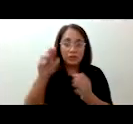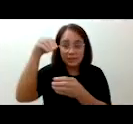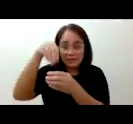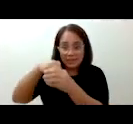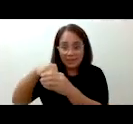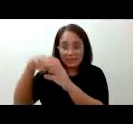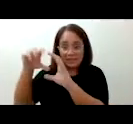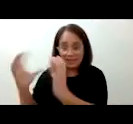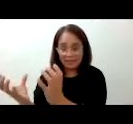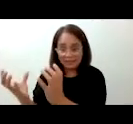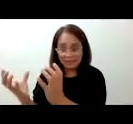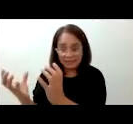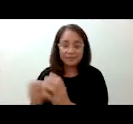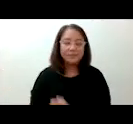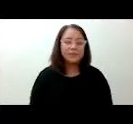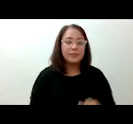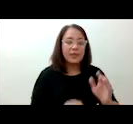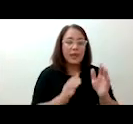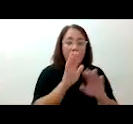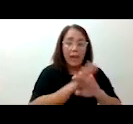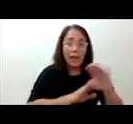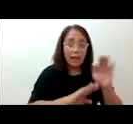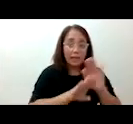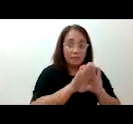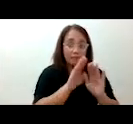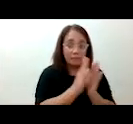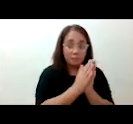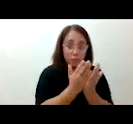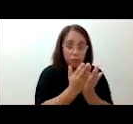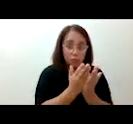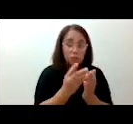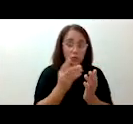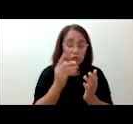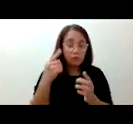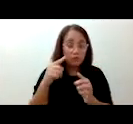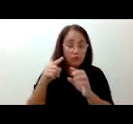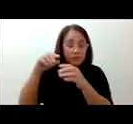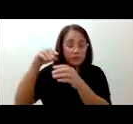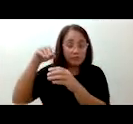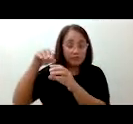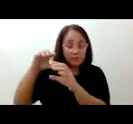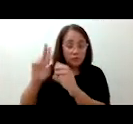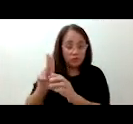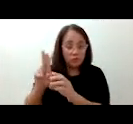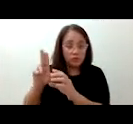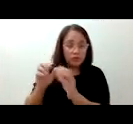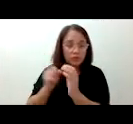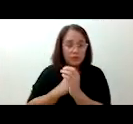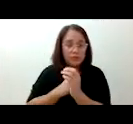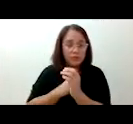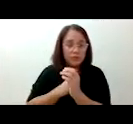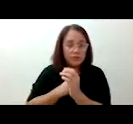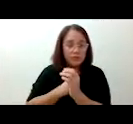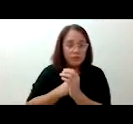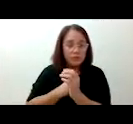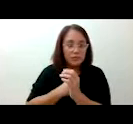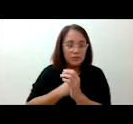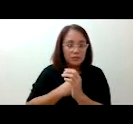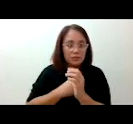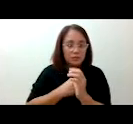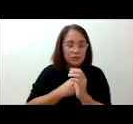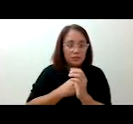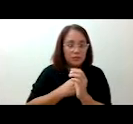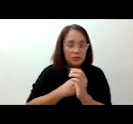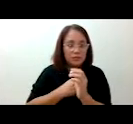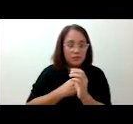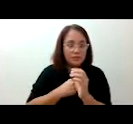class. Handbooks are meant to be used inside of class. A, textbooks